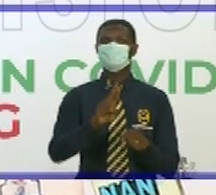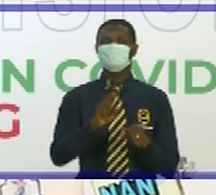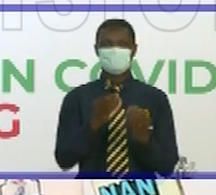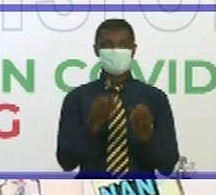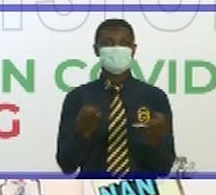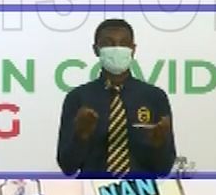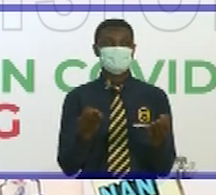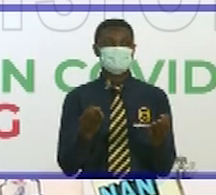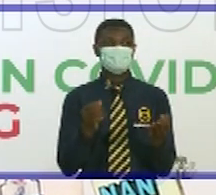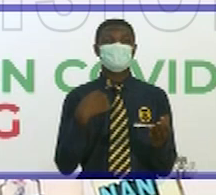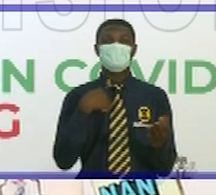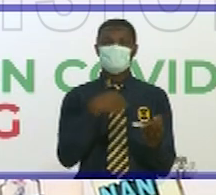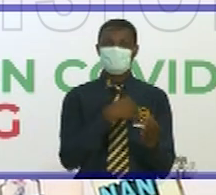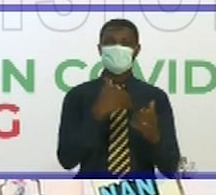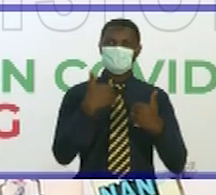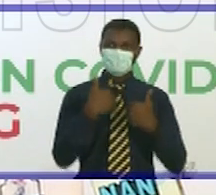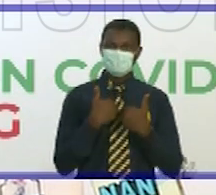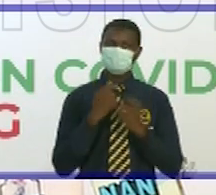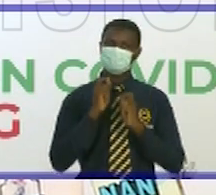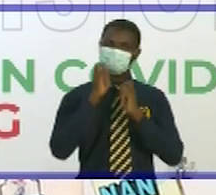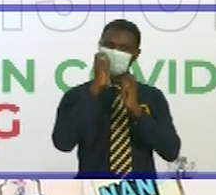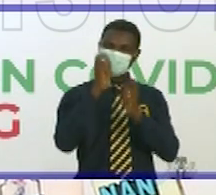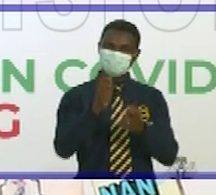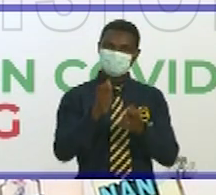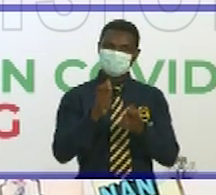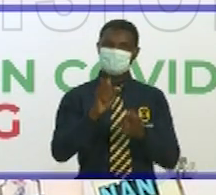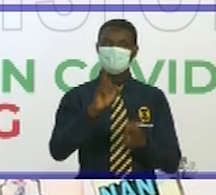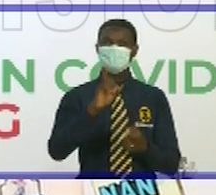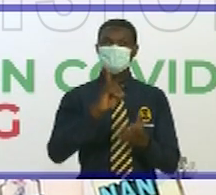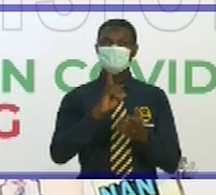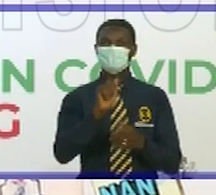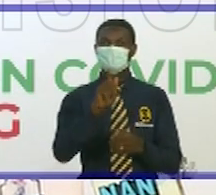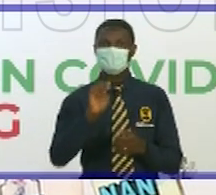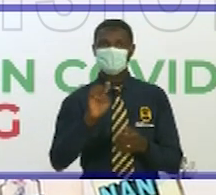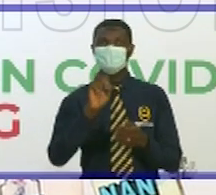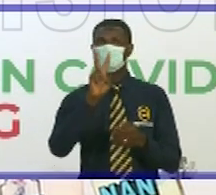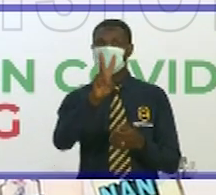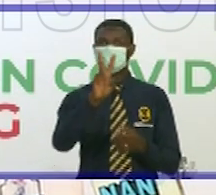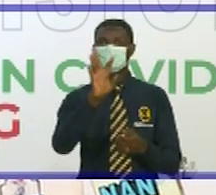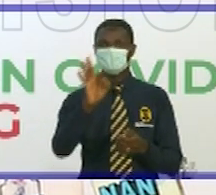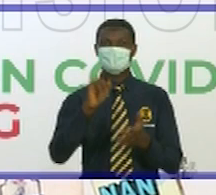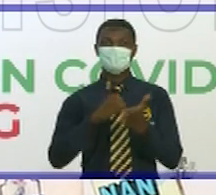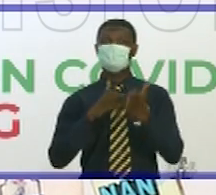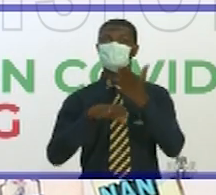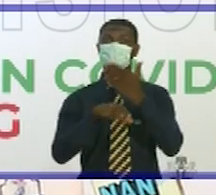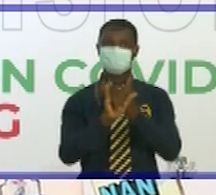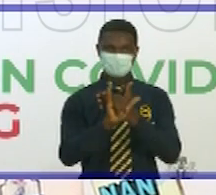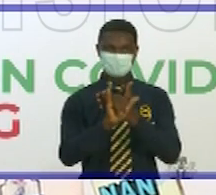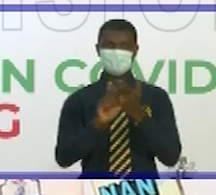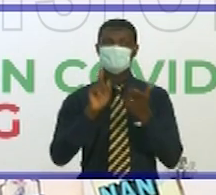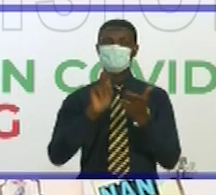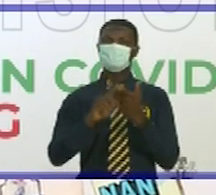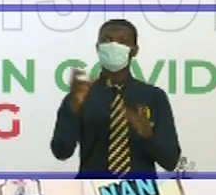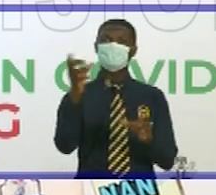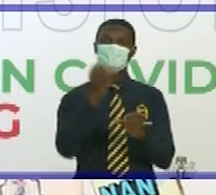And we've given a cutoff date for 29th of July to expect all the responses from